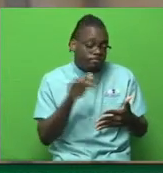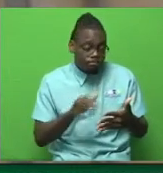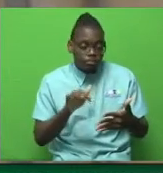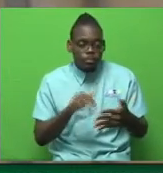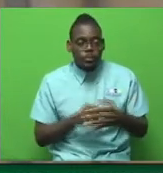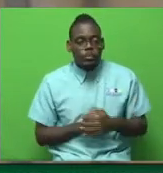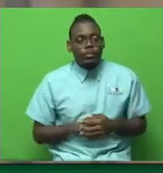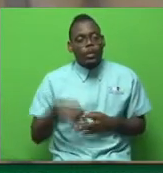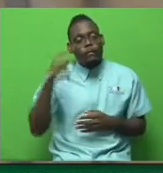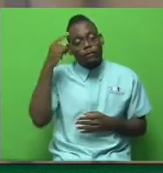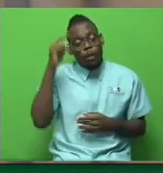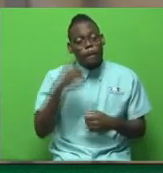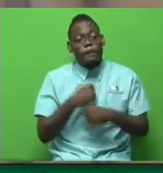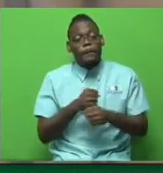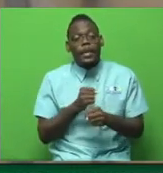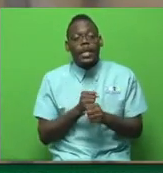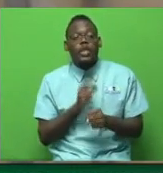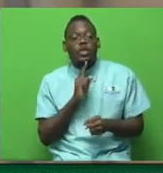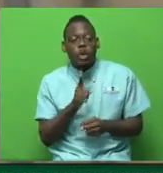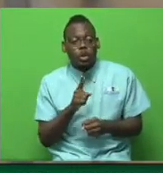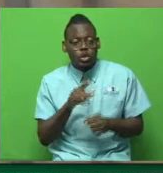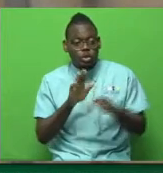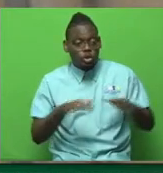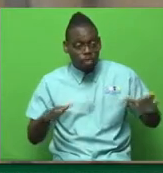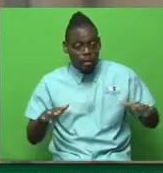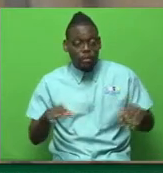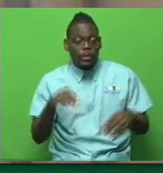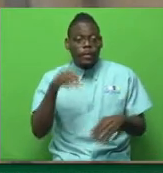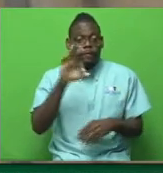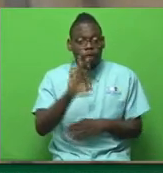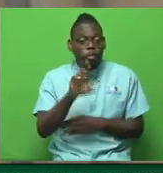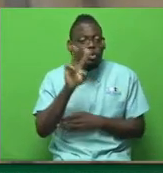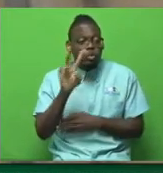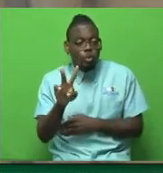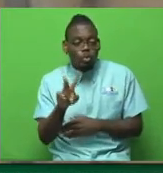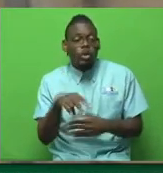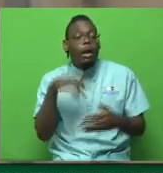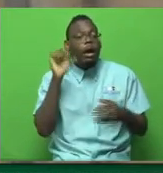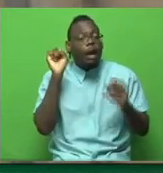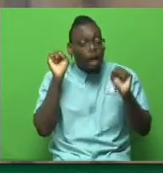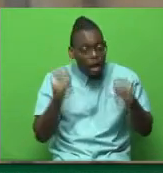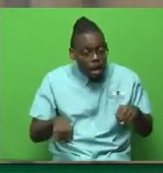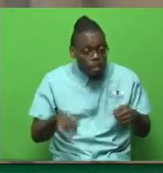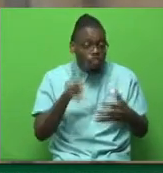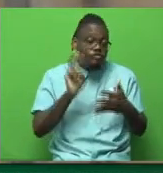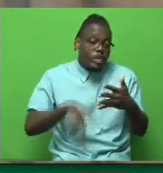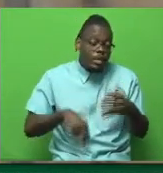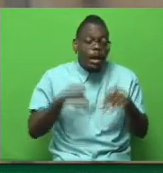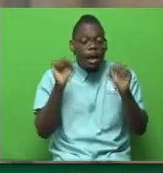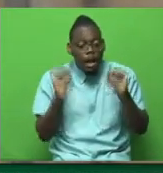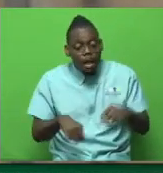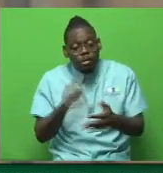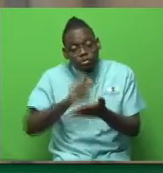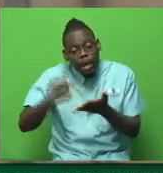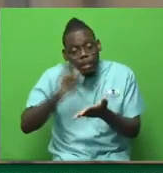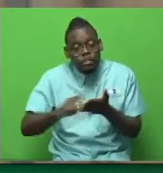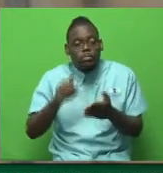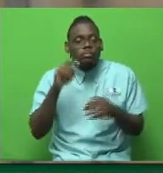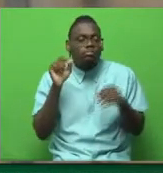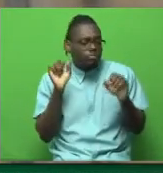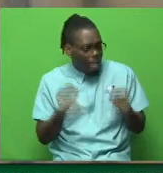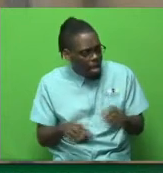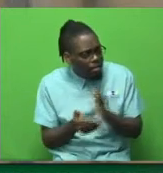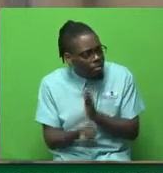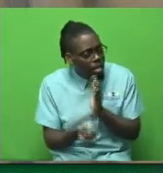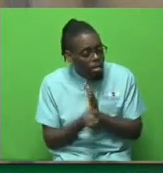are at the level of form two with literacy numeracy and general knowledge life skills is also a part of